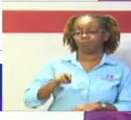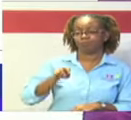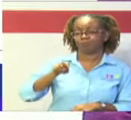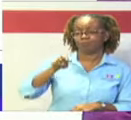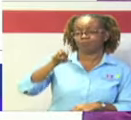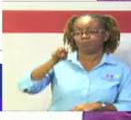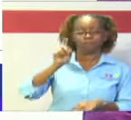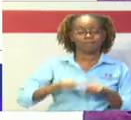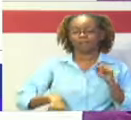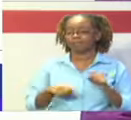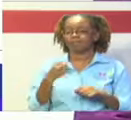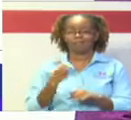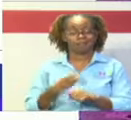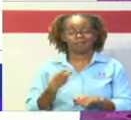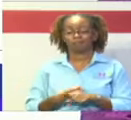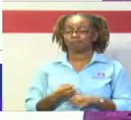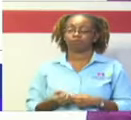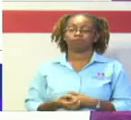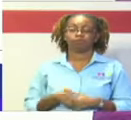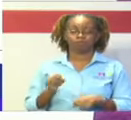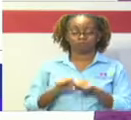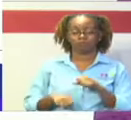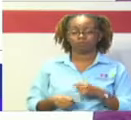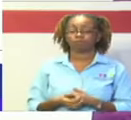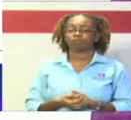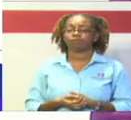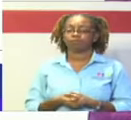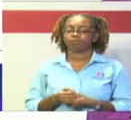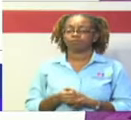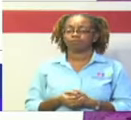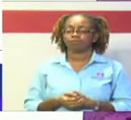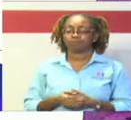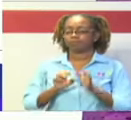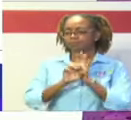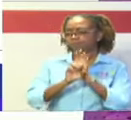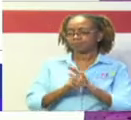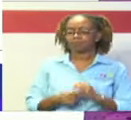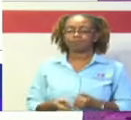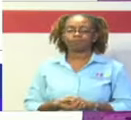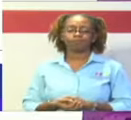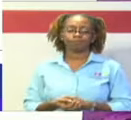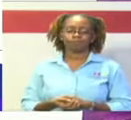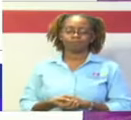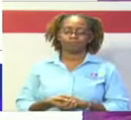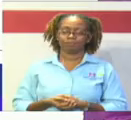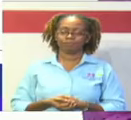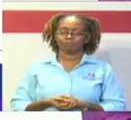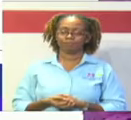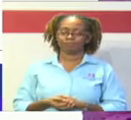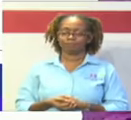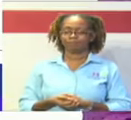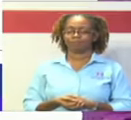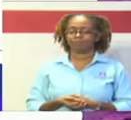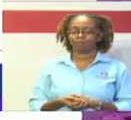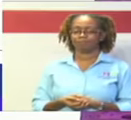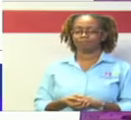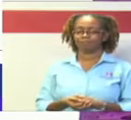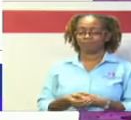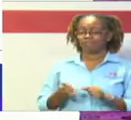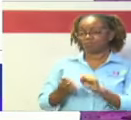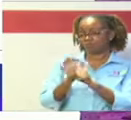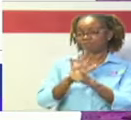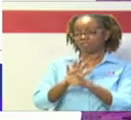yes, Delta is a major concern, but I think what we need to focus on is the fact that SARS-CoV-2 is a major concern.